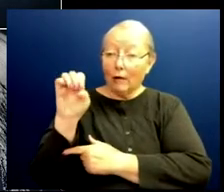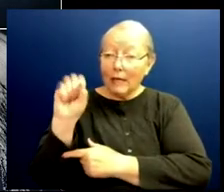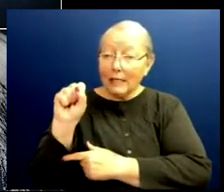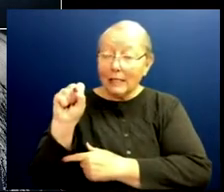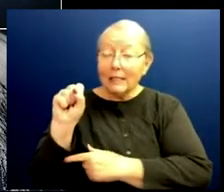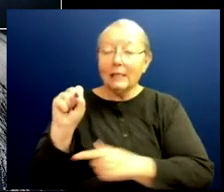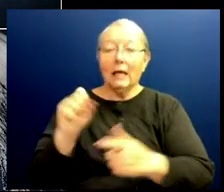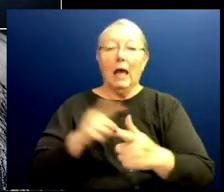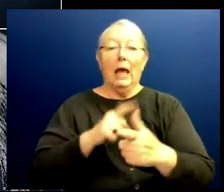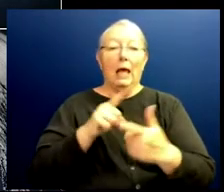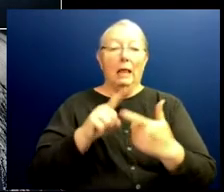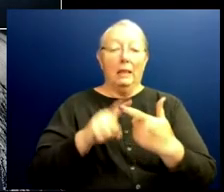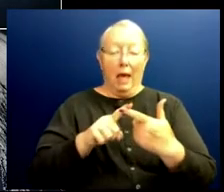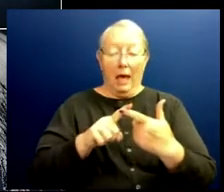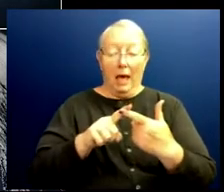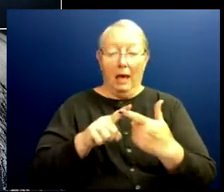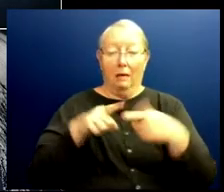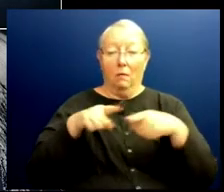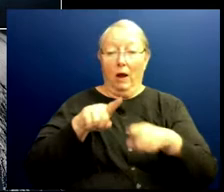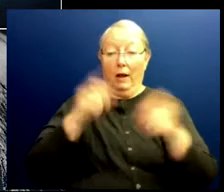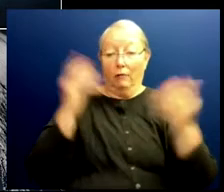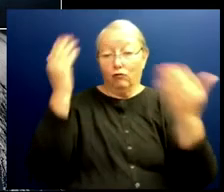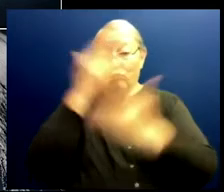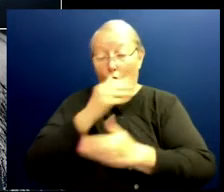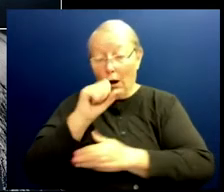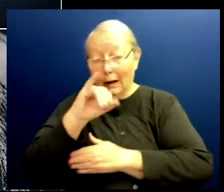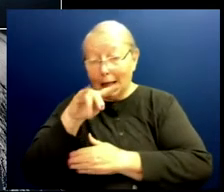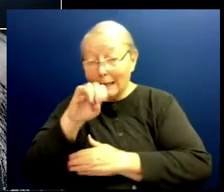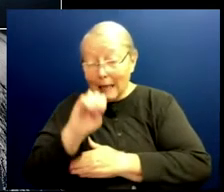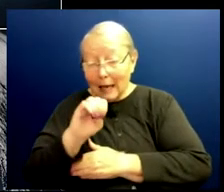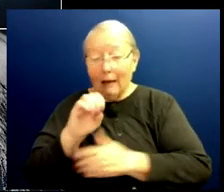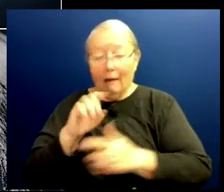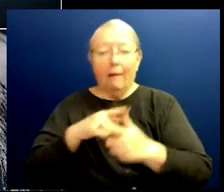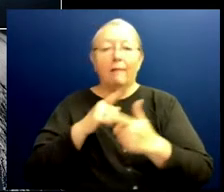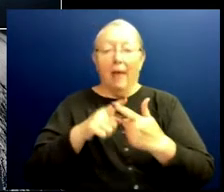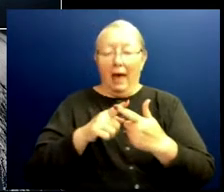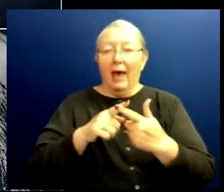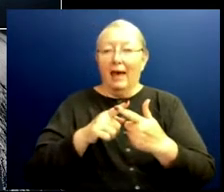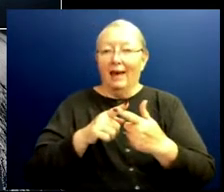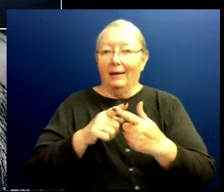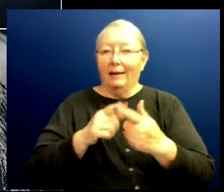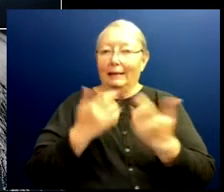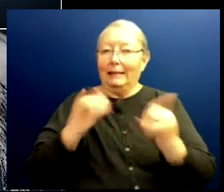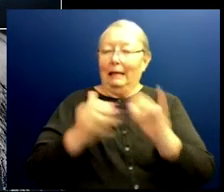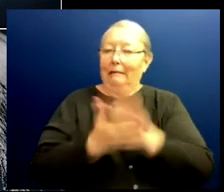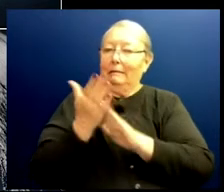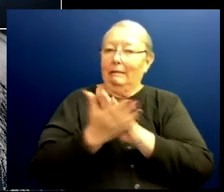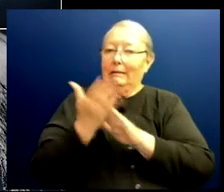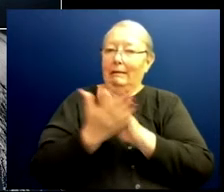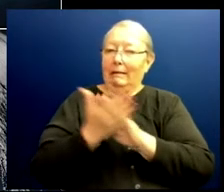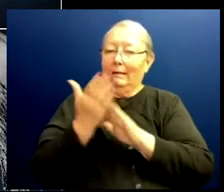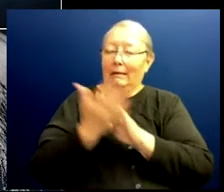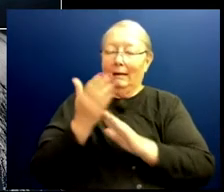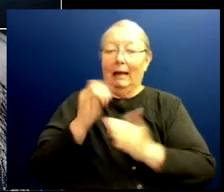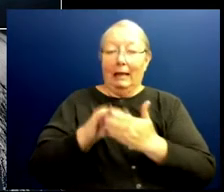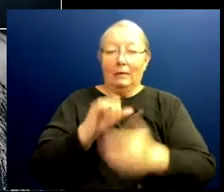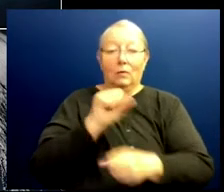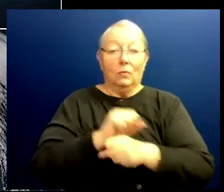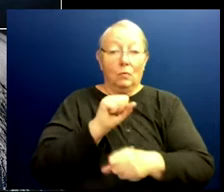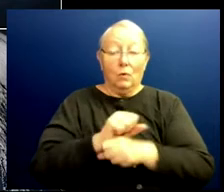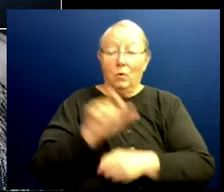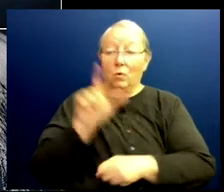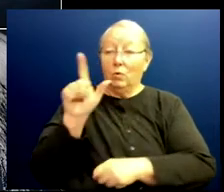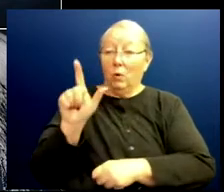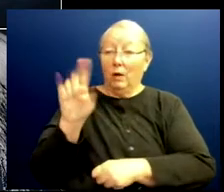24/7. Astronomers propose for observations from around the world, and they are carried out at